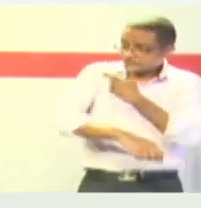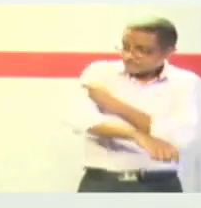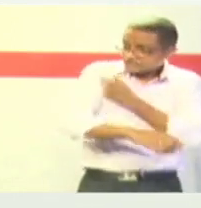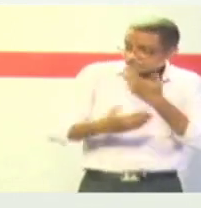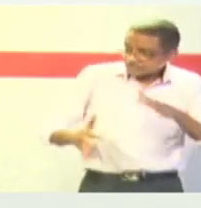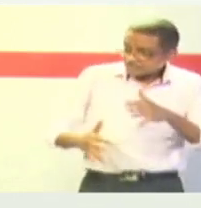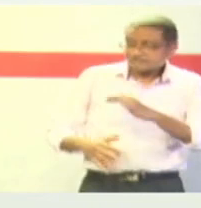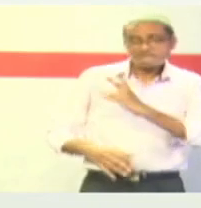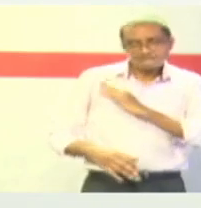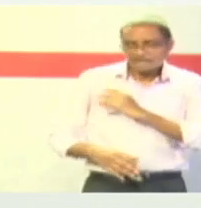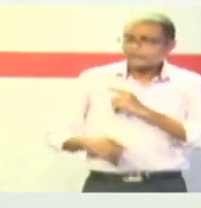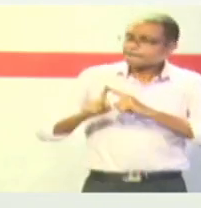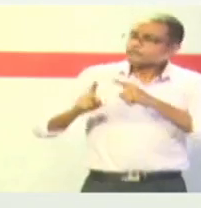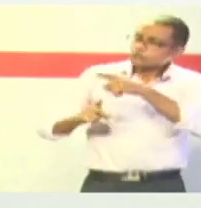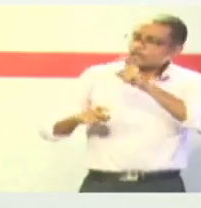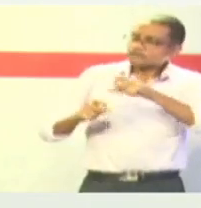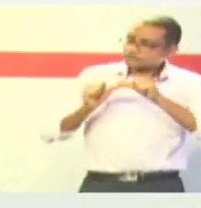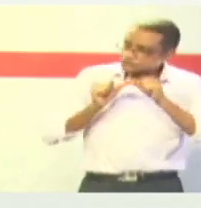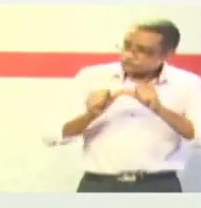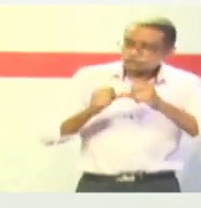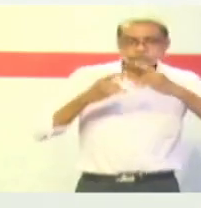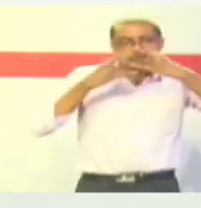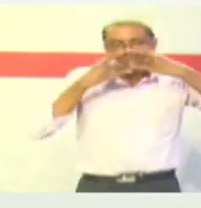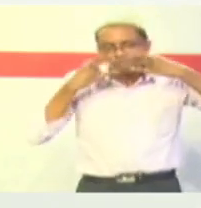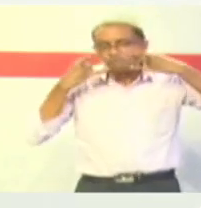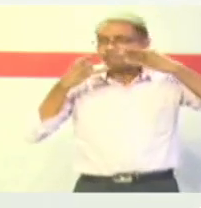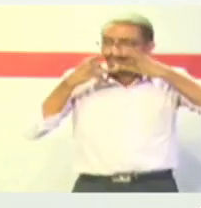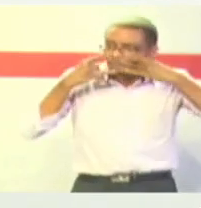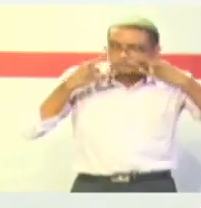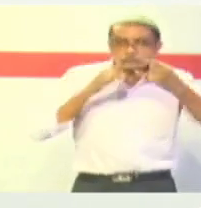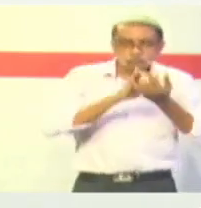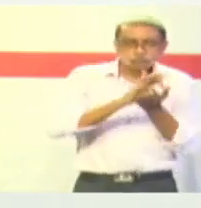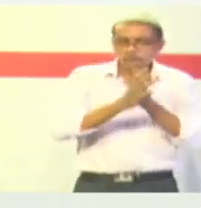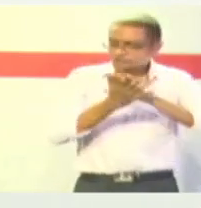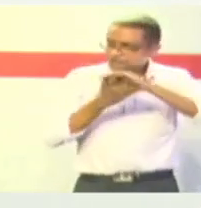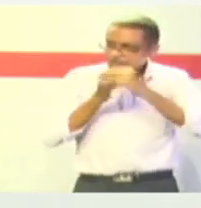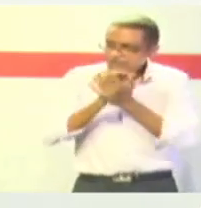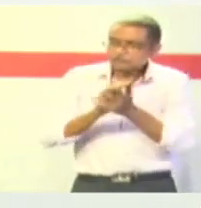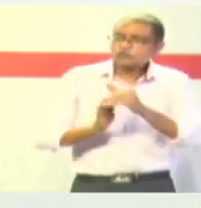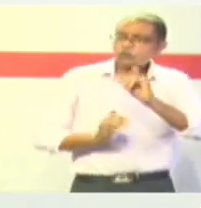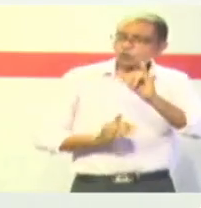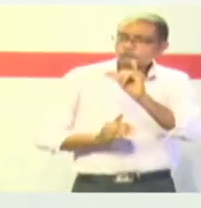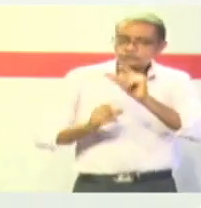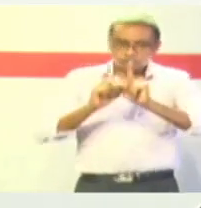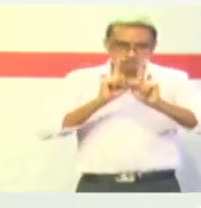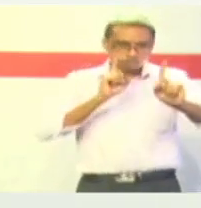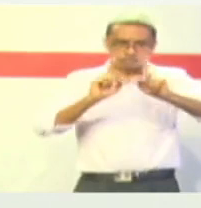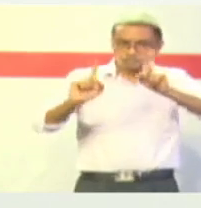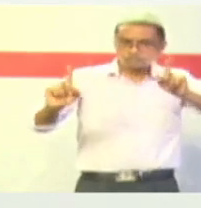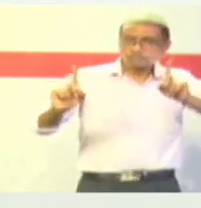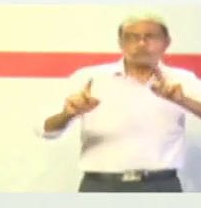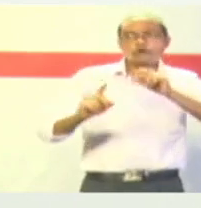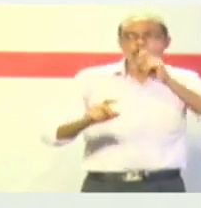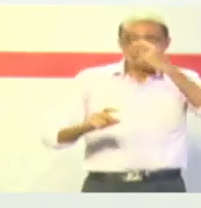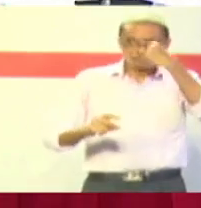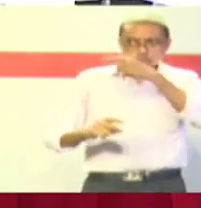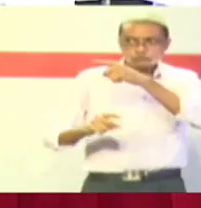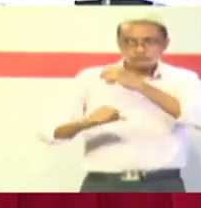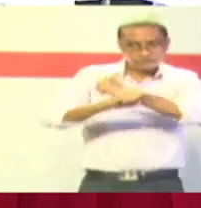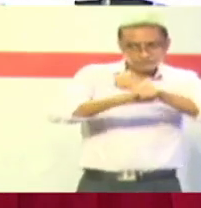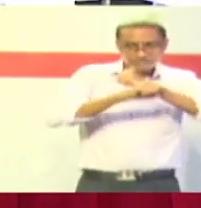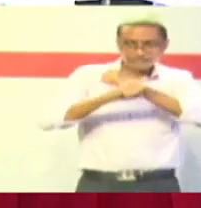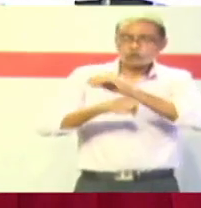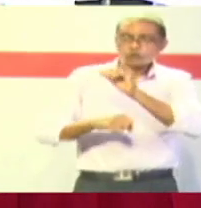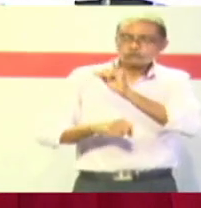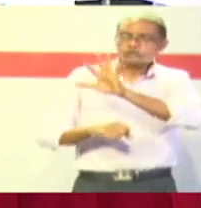health measures, wearing your mask, keep your distance, wash your hands, and do all that needs to be done to protect you and your family.